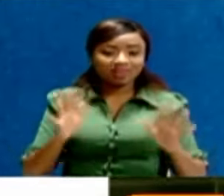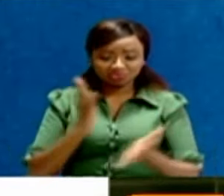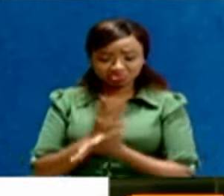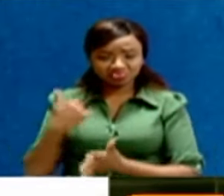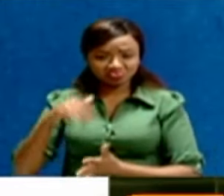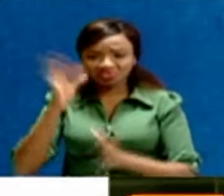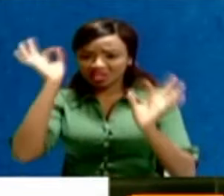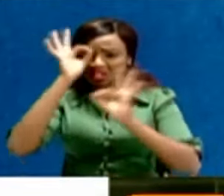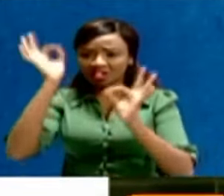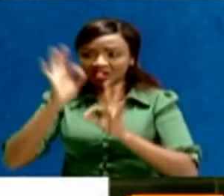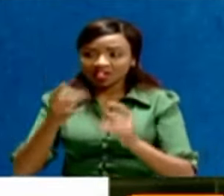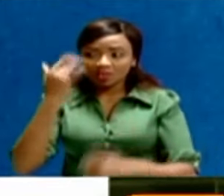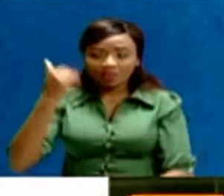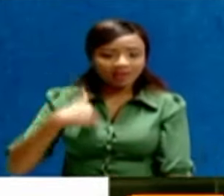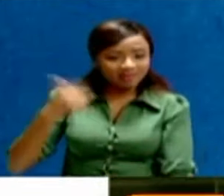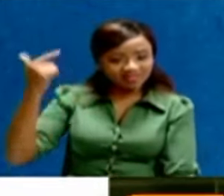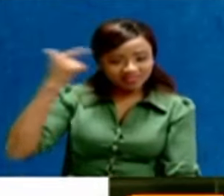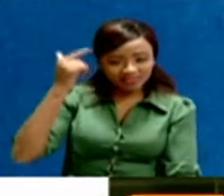if I'm a senator for...